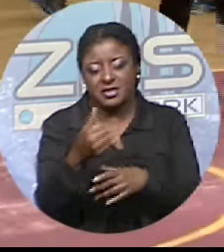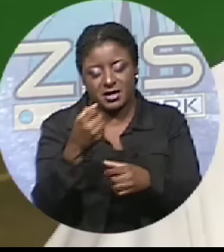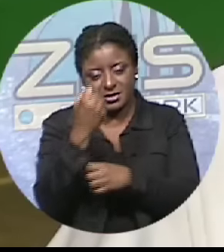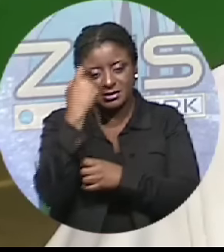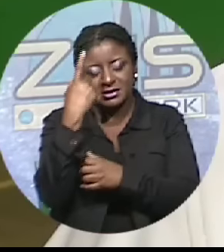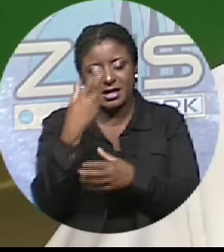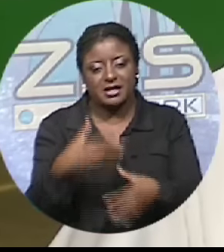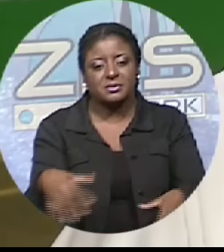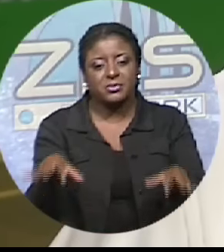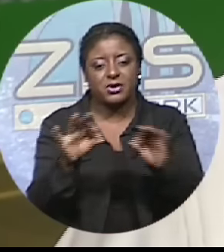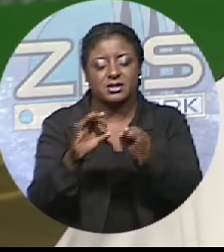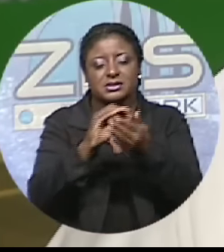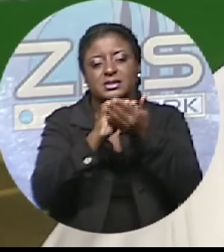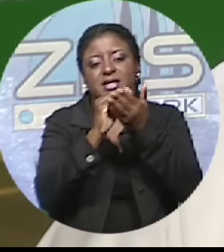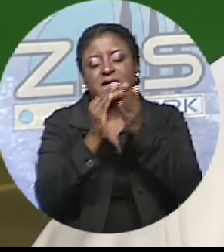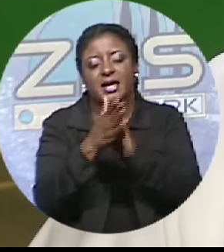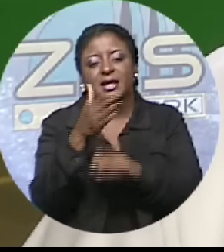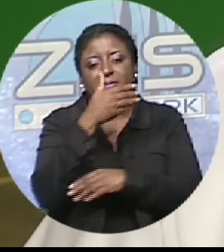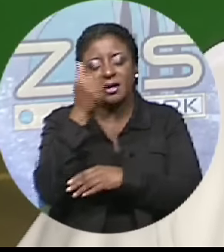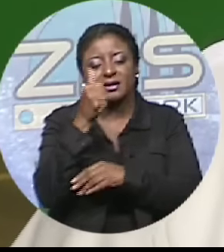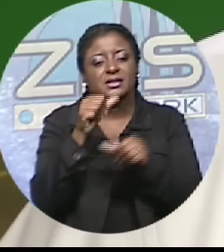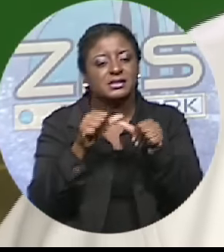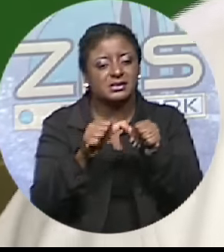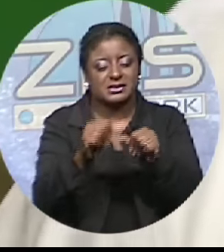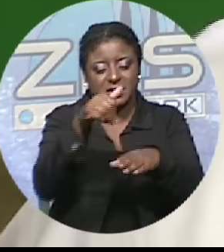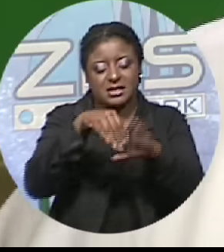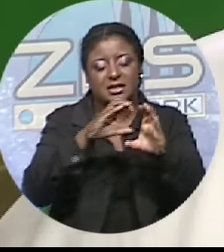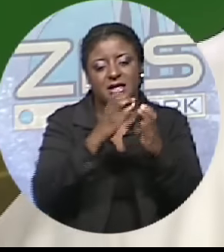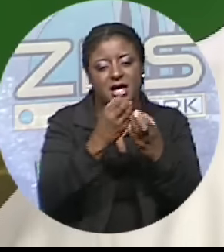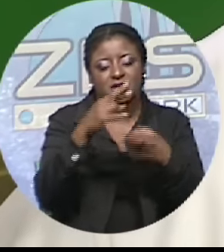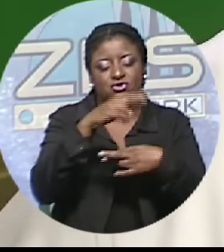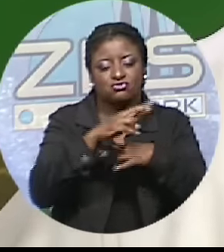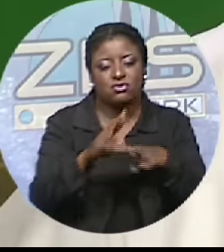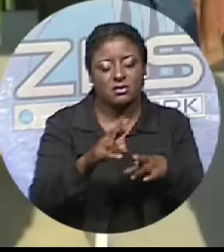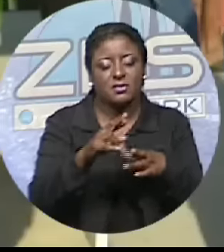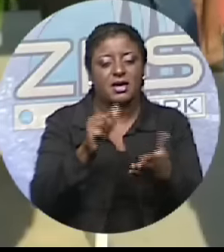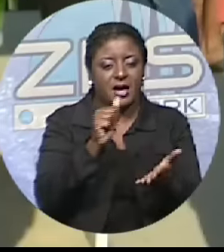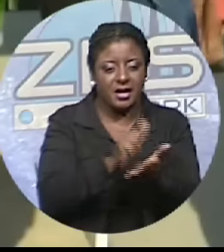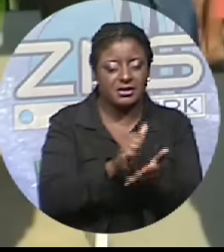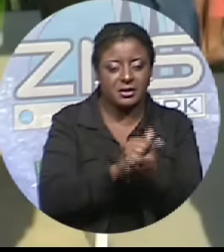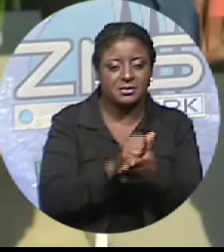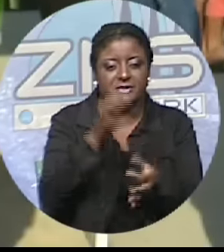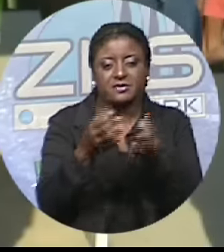better, understand the importance of staying in the classroom academically if they want to play college basketball.